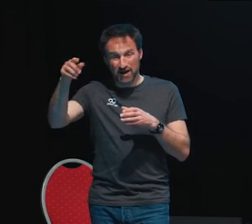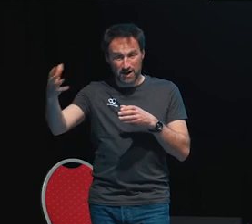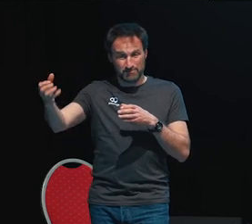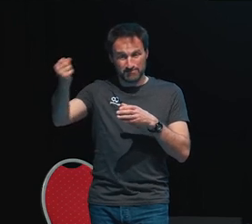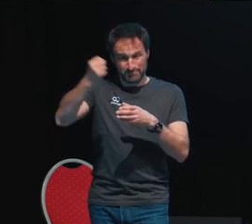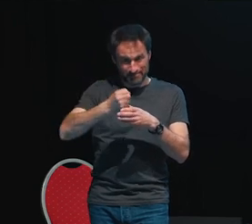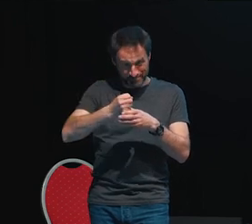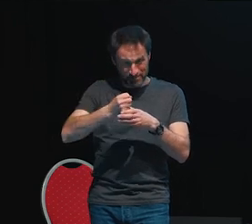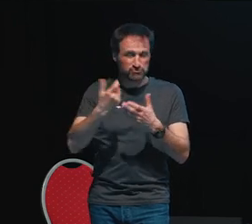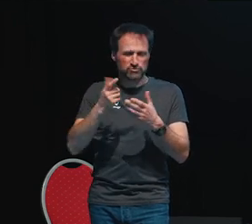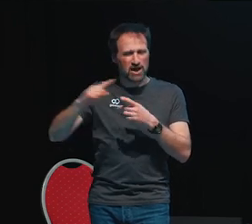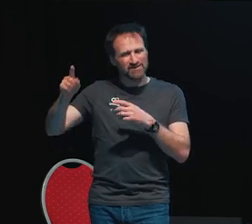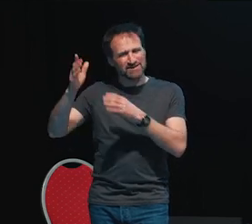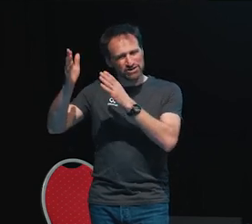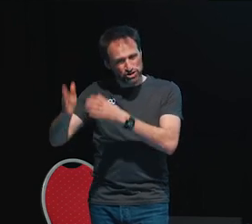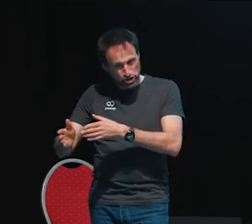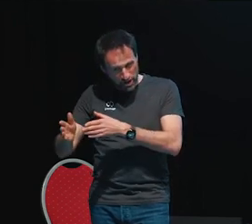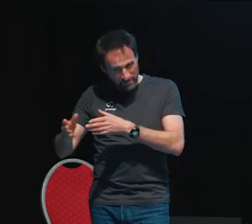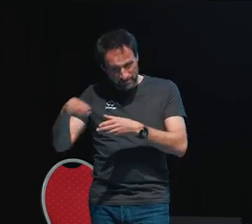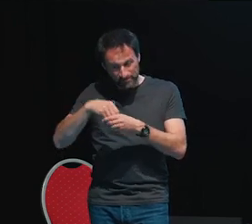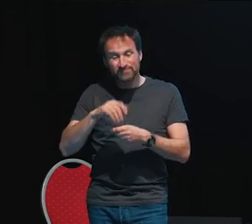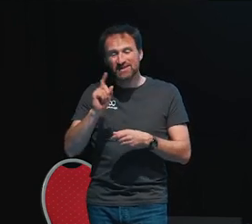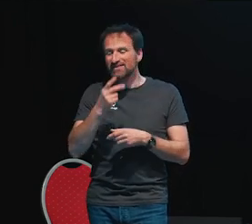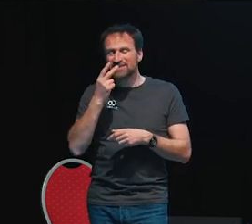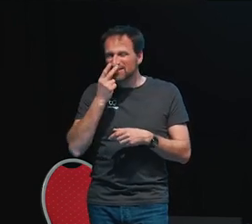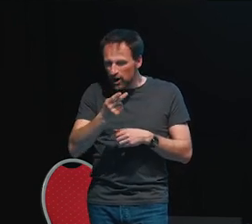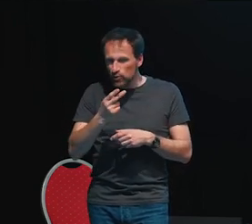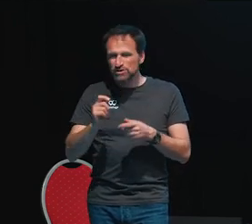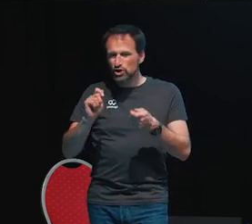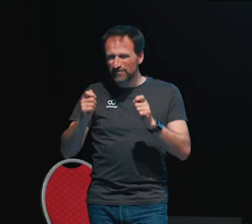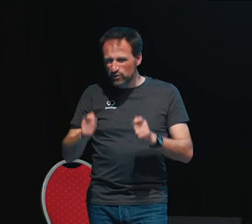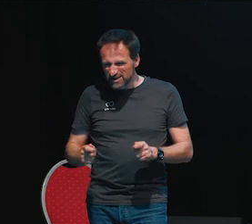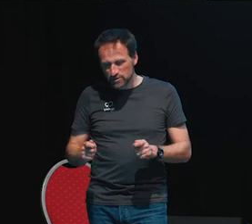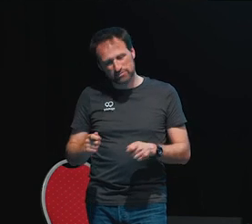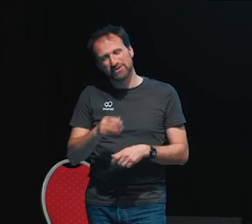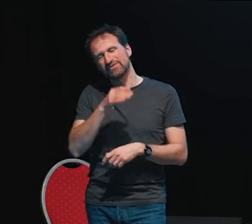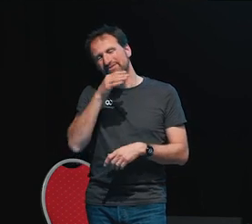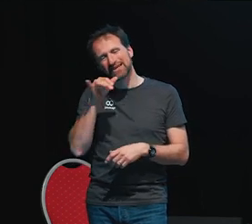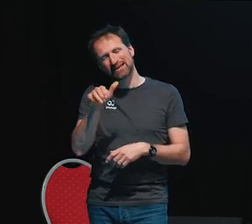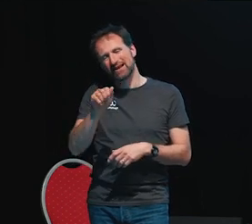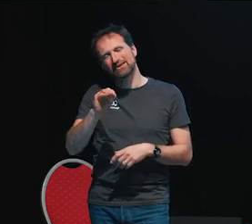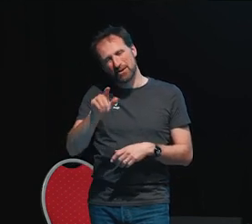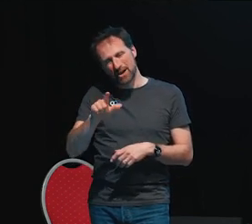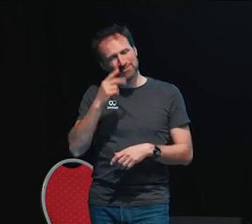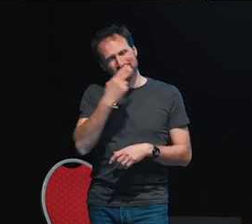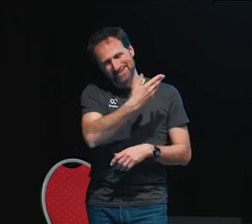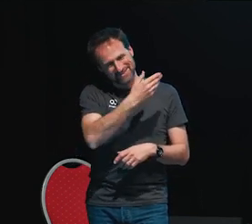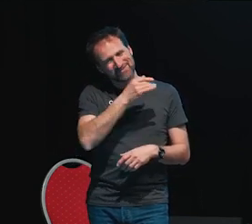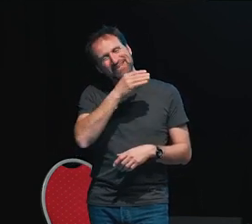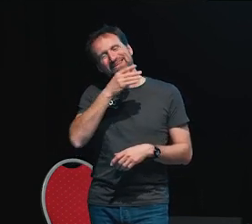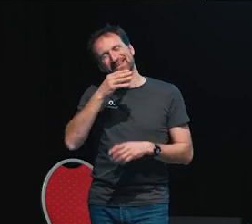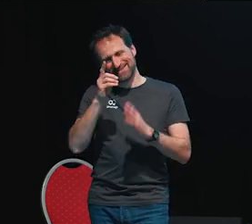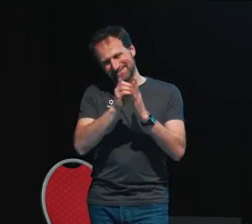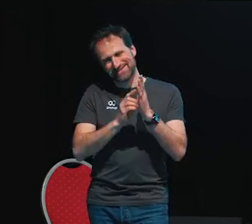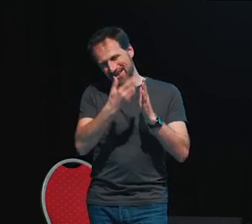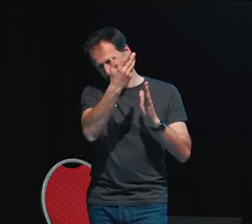server. Then we're going to look very briefly at the configuration. There is a lot of YAML, you can see. There's a lot of data here. But we're